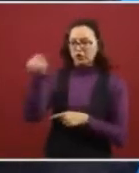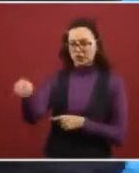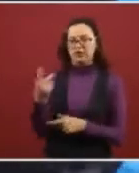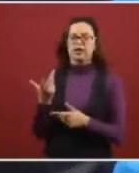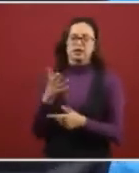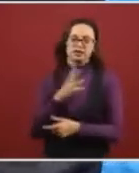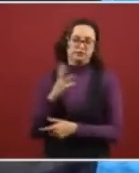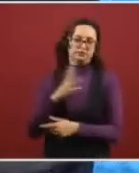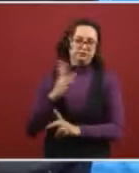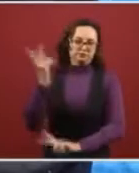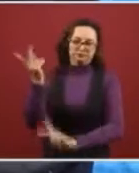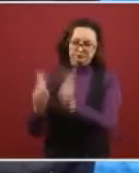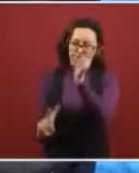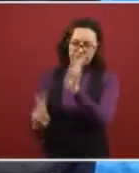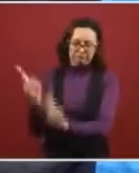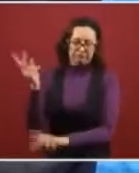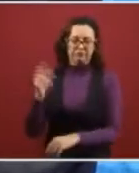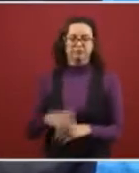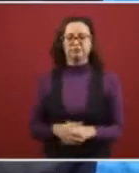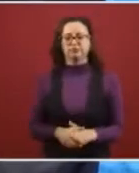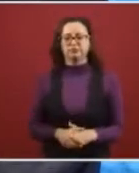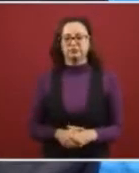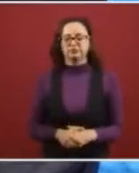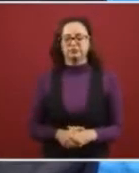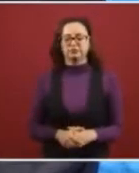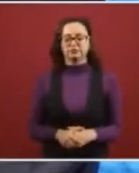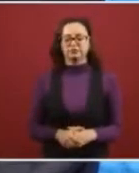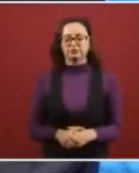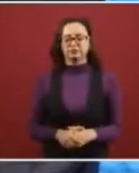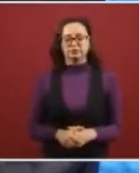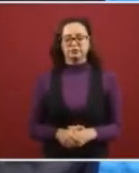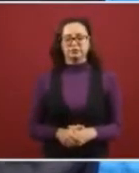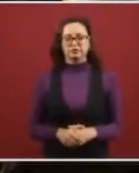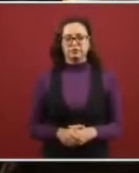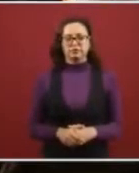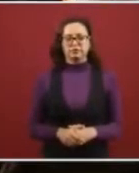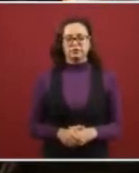cultivate beans, rice, and corn.